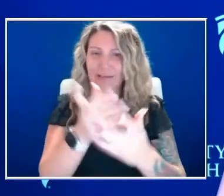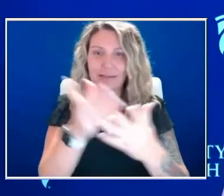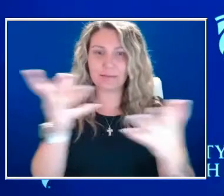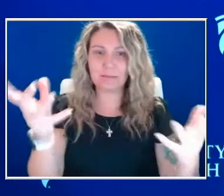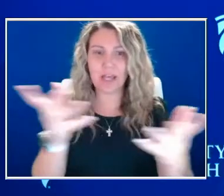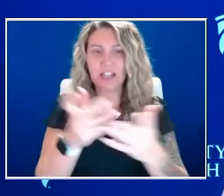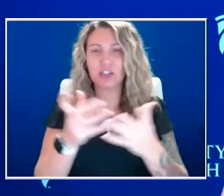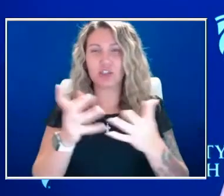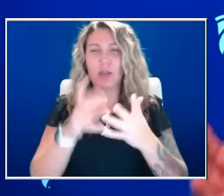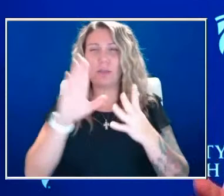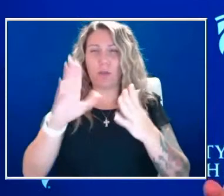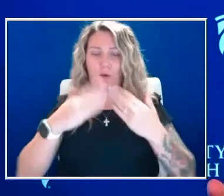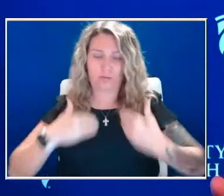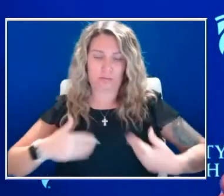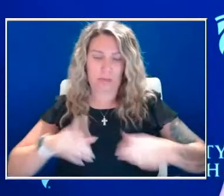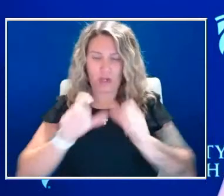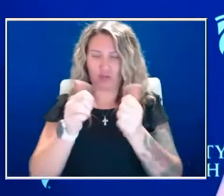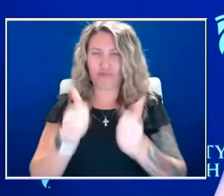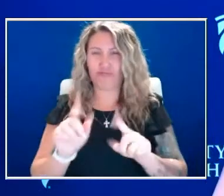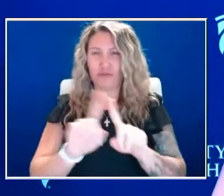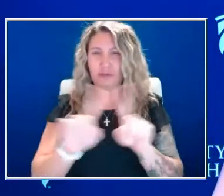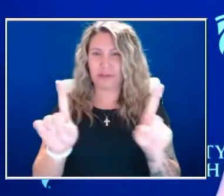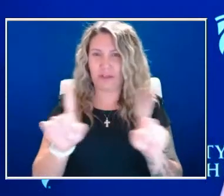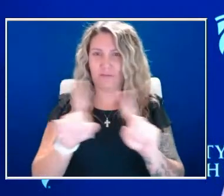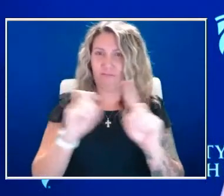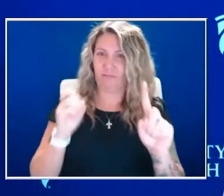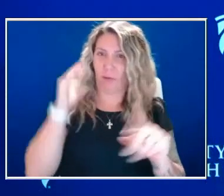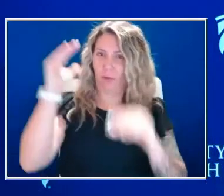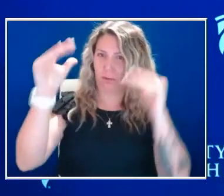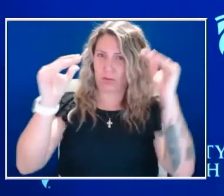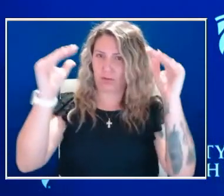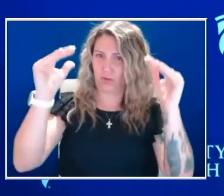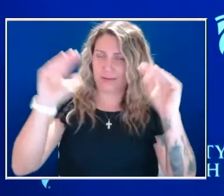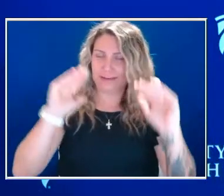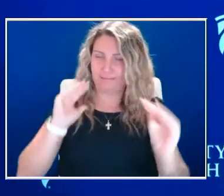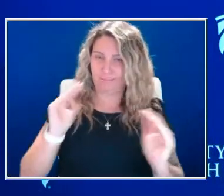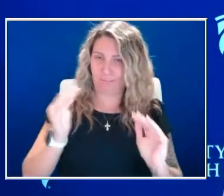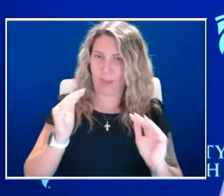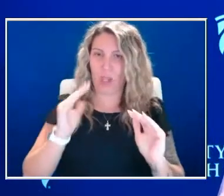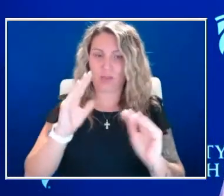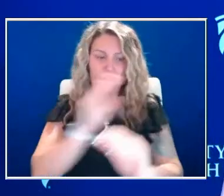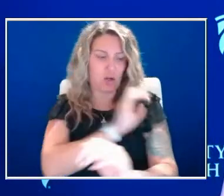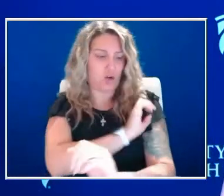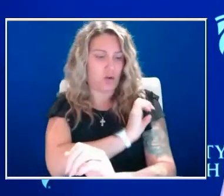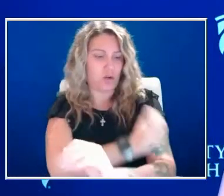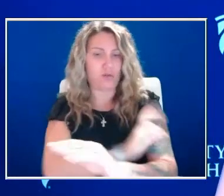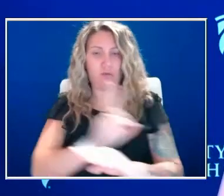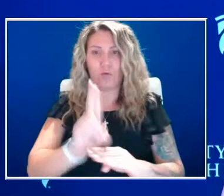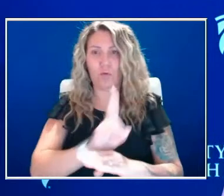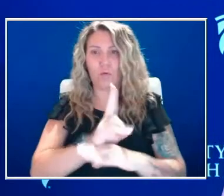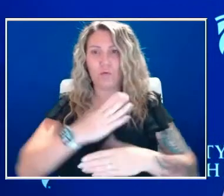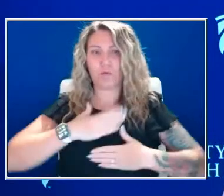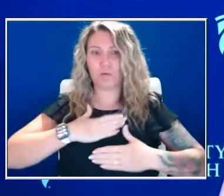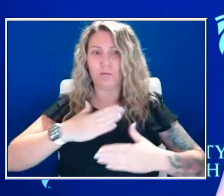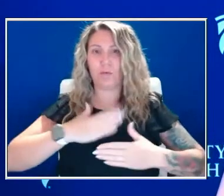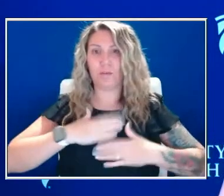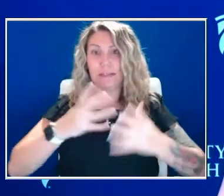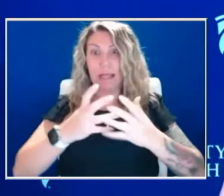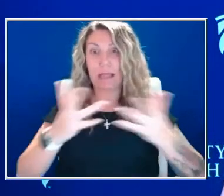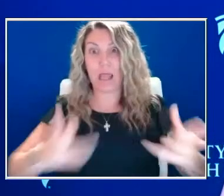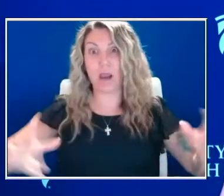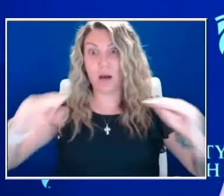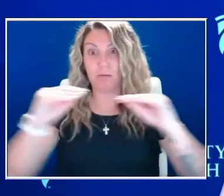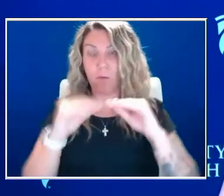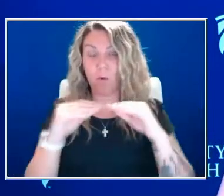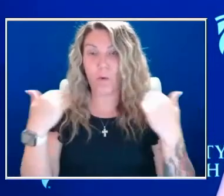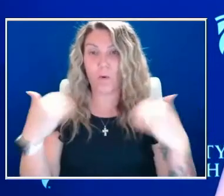adults. Children are definitely different than adults, and the amount of energy they use to breathe is much greater. And so look at your